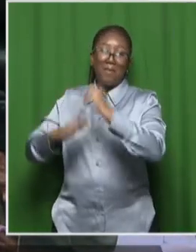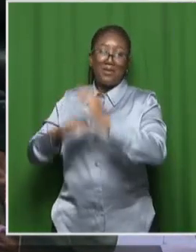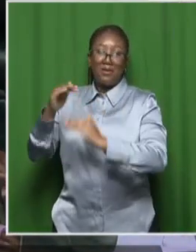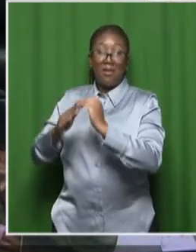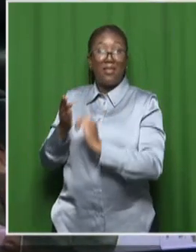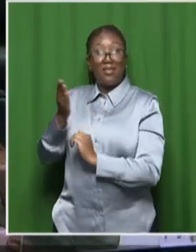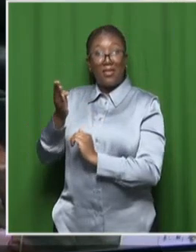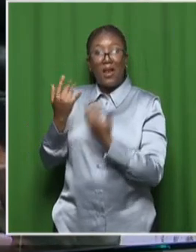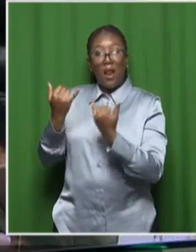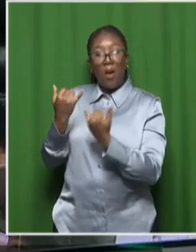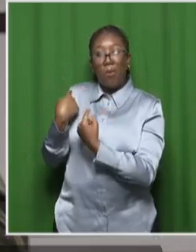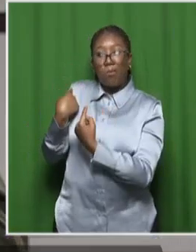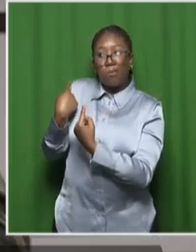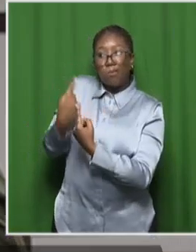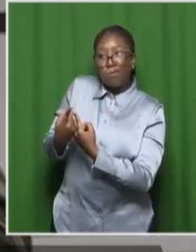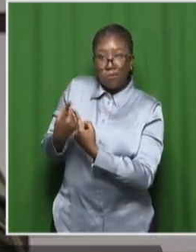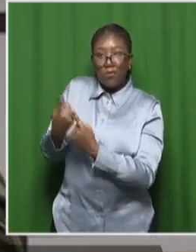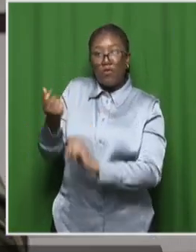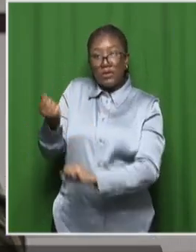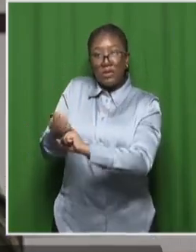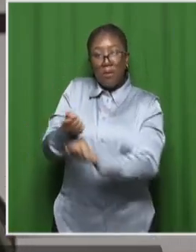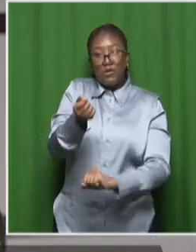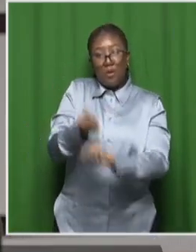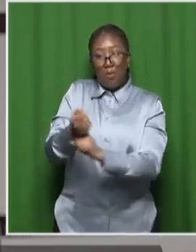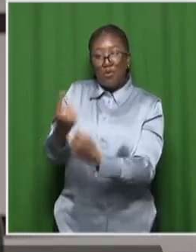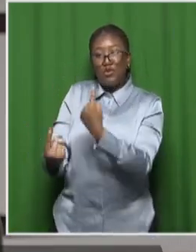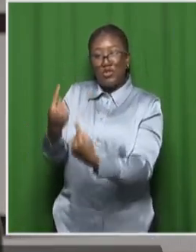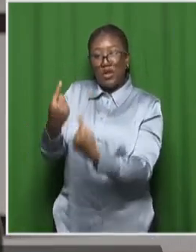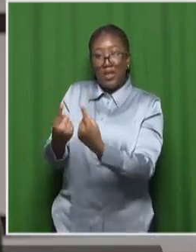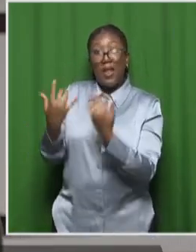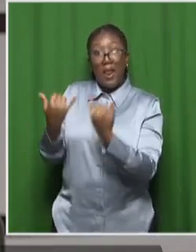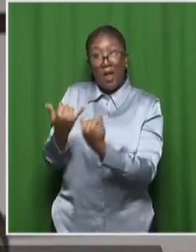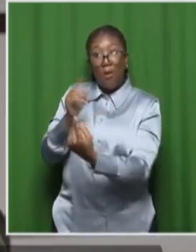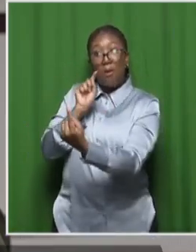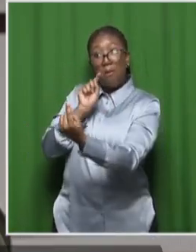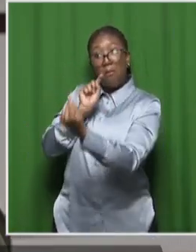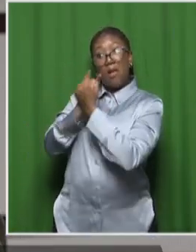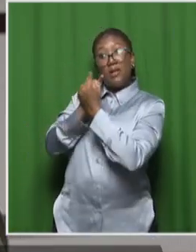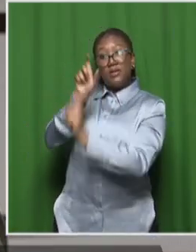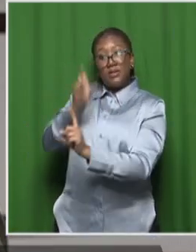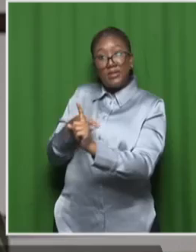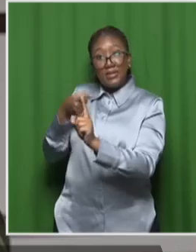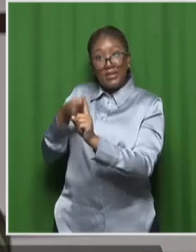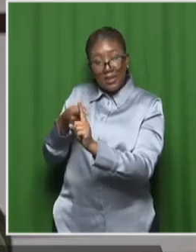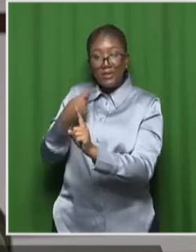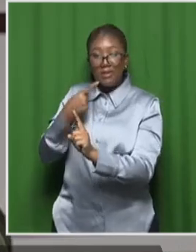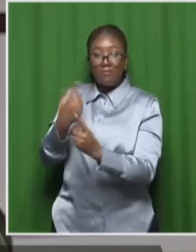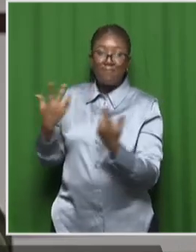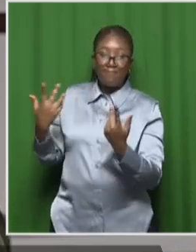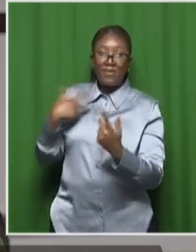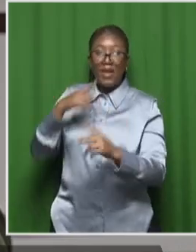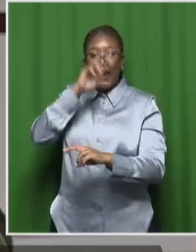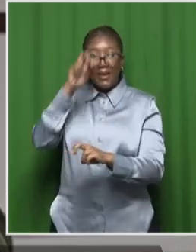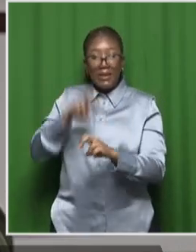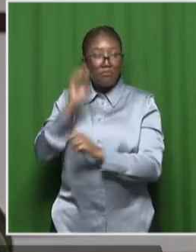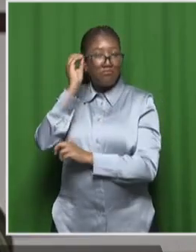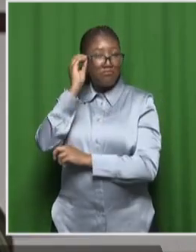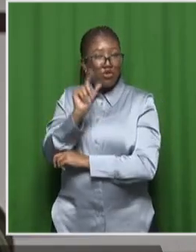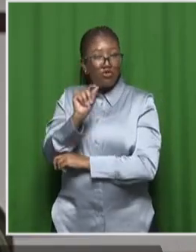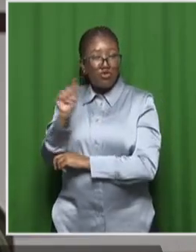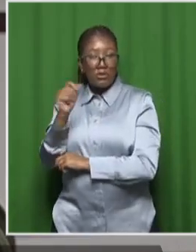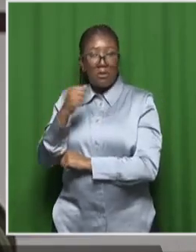throughout our careers, we've been very supportive of one another. So she approached me. She said, like, Neo, there's an interest for my work